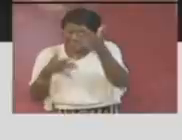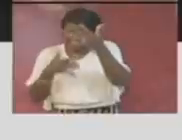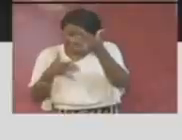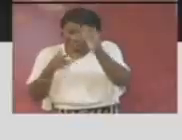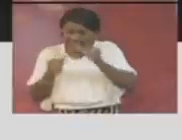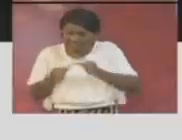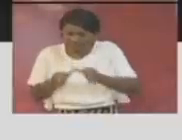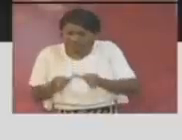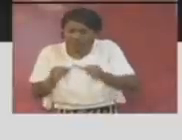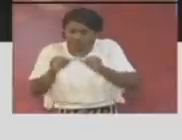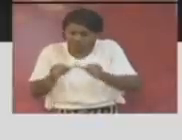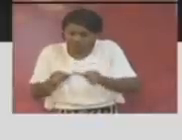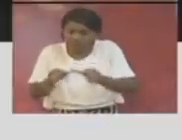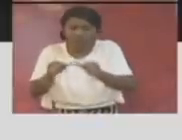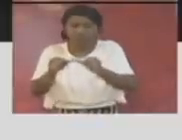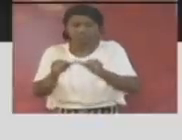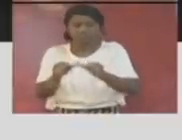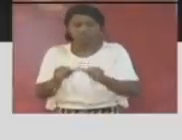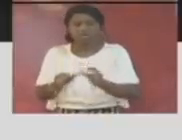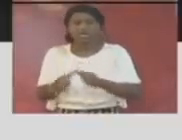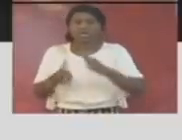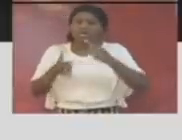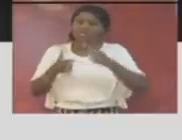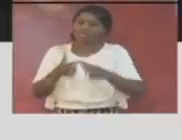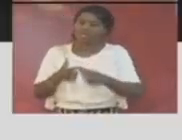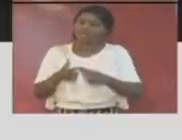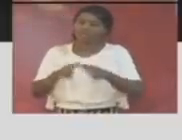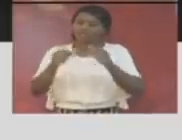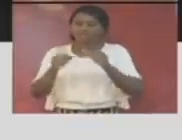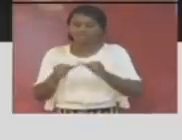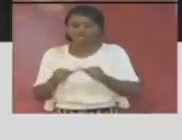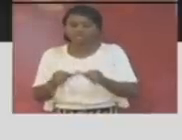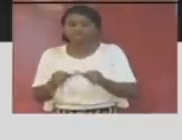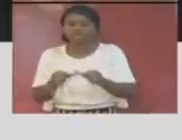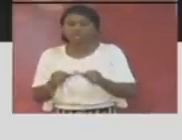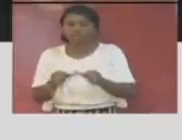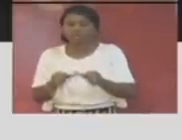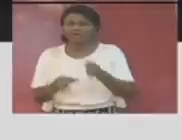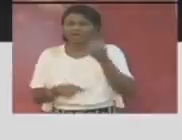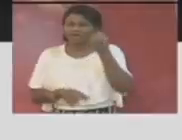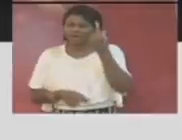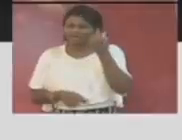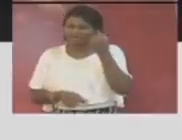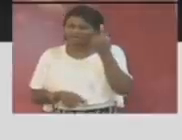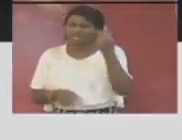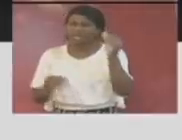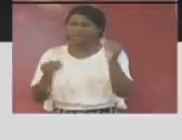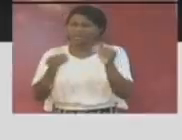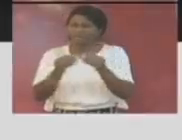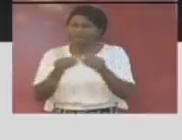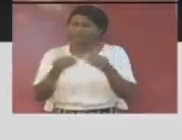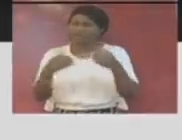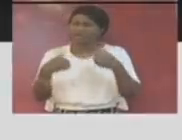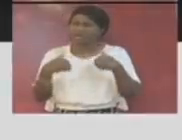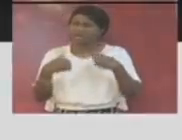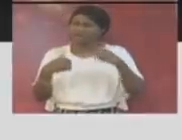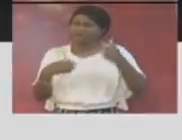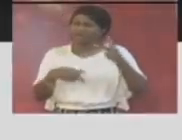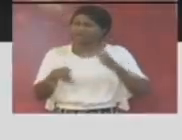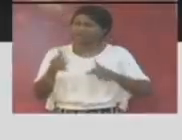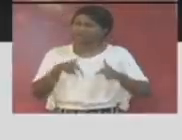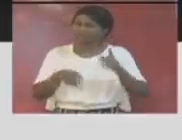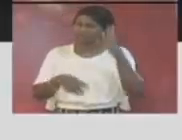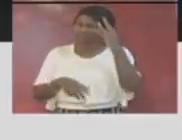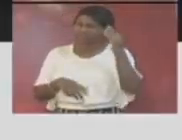COVID-19 infection. But as they go along on their journey, it becomes more evident that there are other patients experiencing the